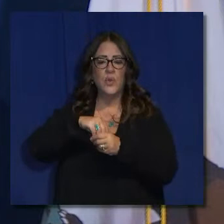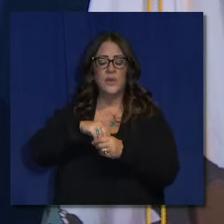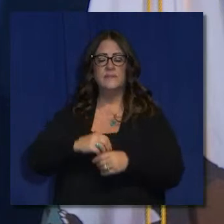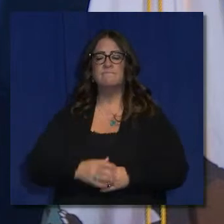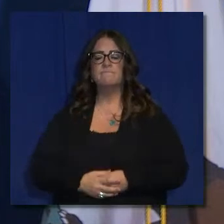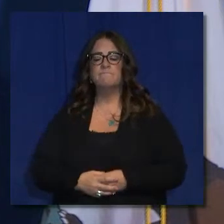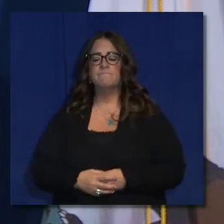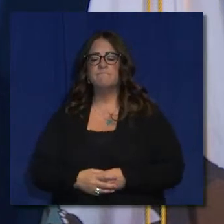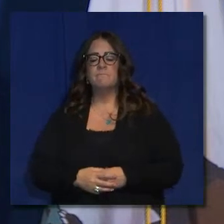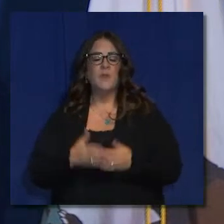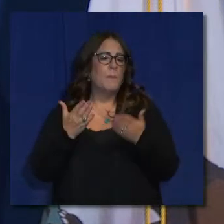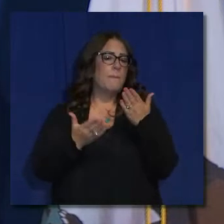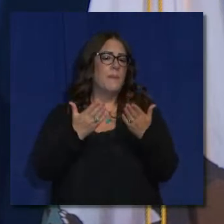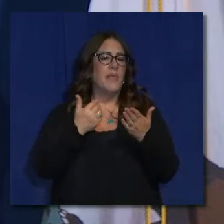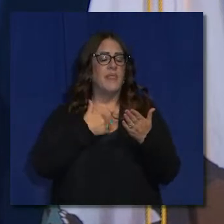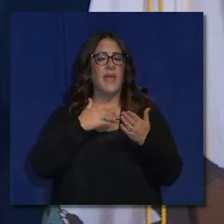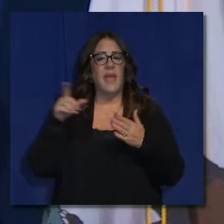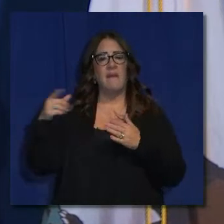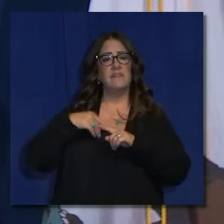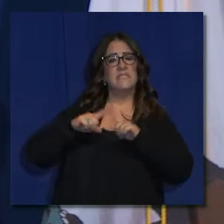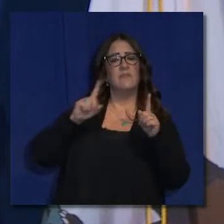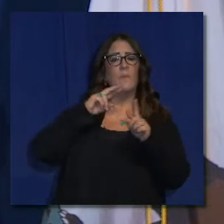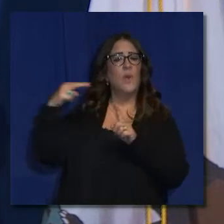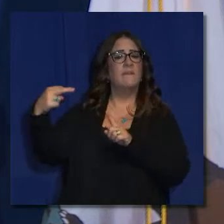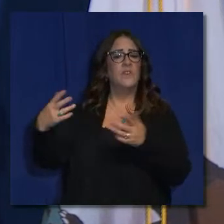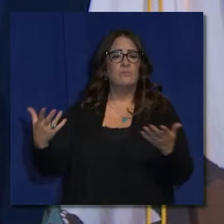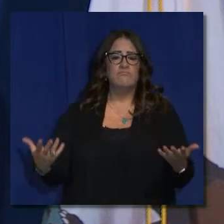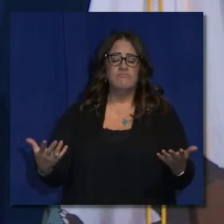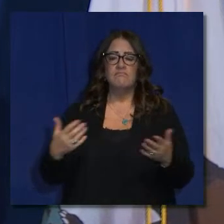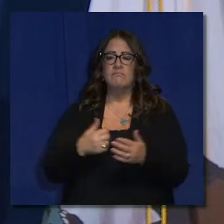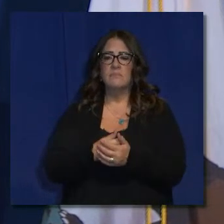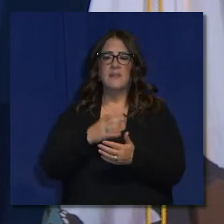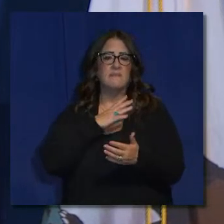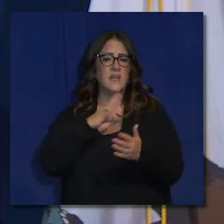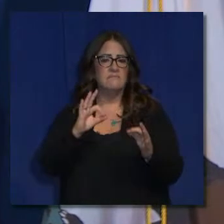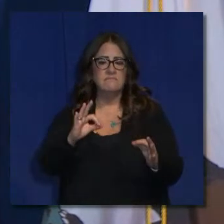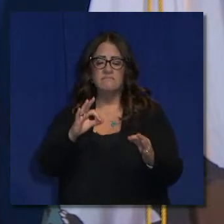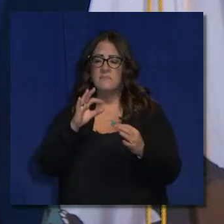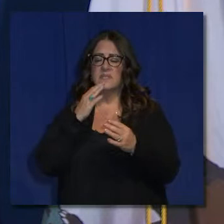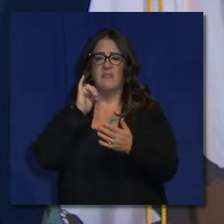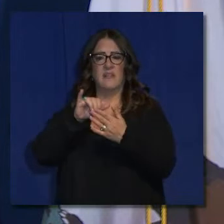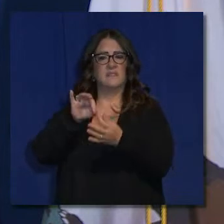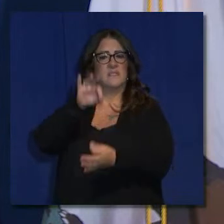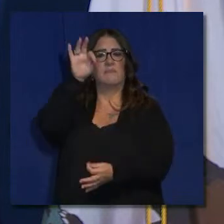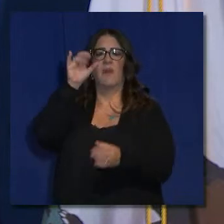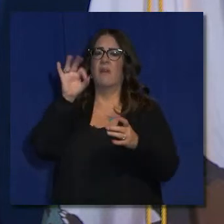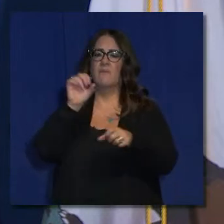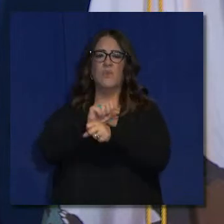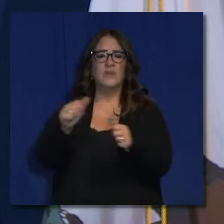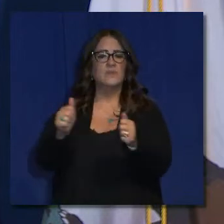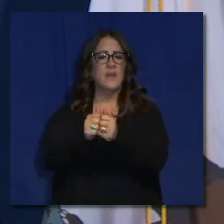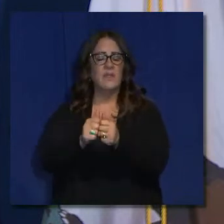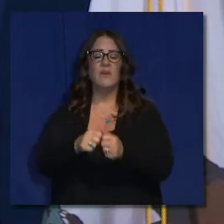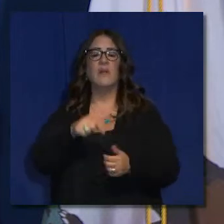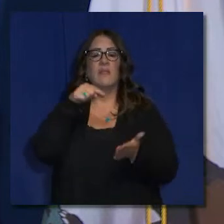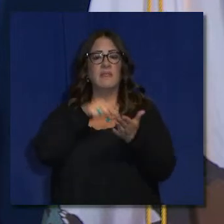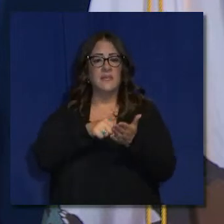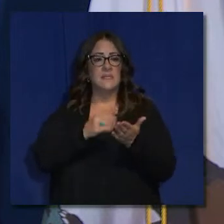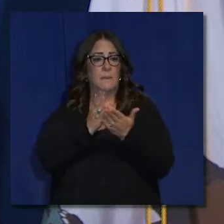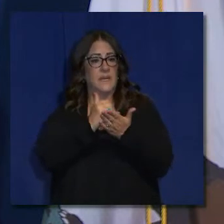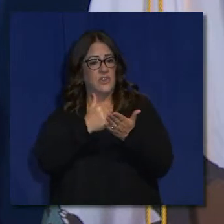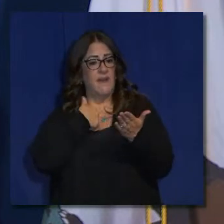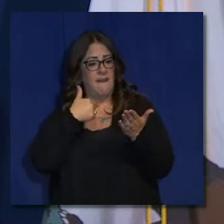have perhaps a different point of view. And so, again, in that spirit, this budget will be submitted to